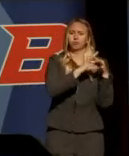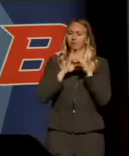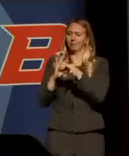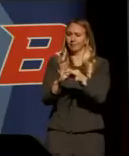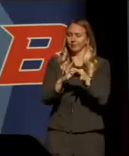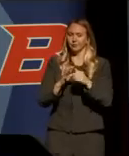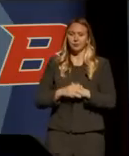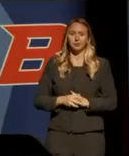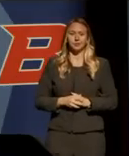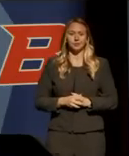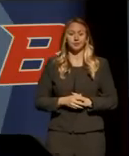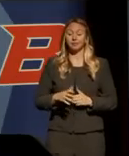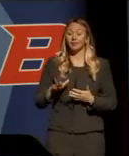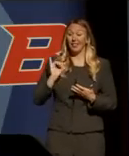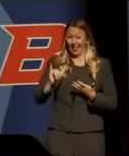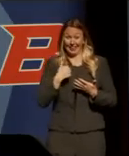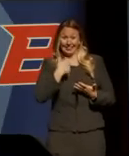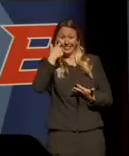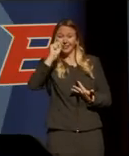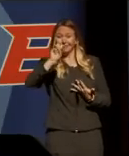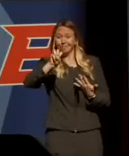number of ways that you see mentioned here.